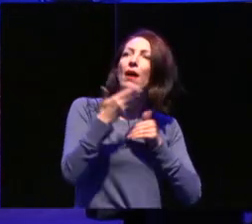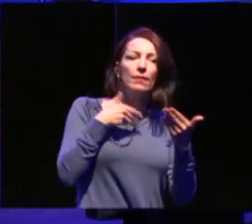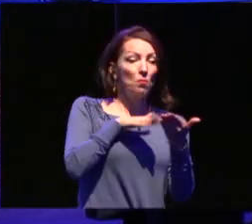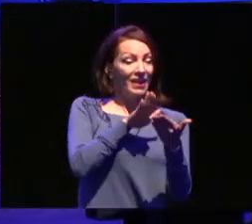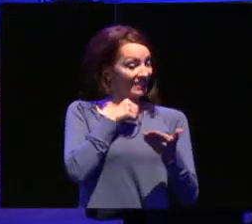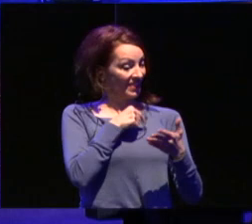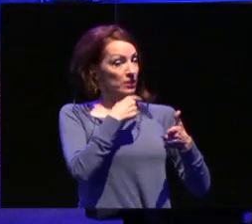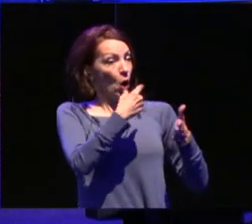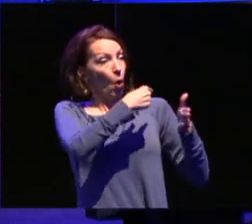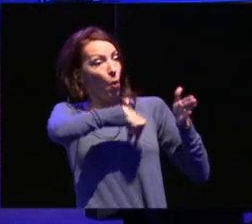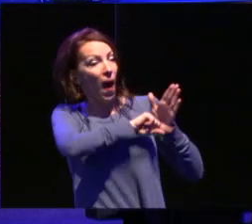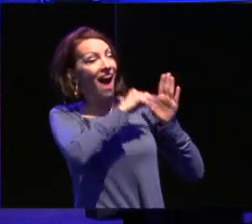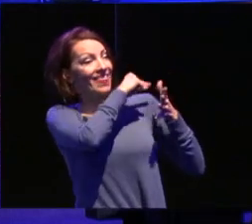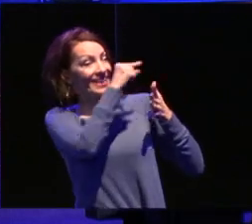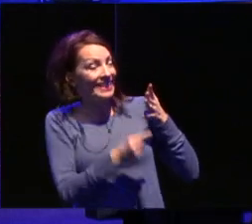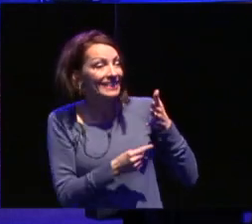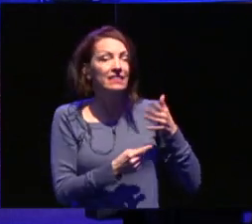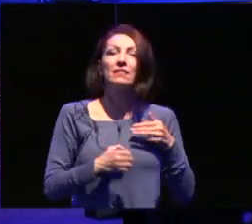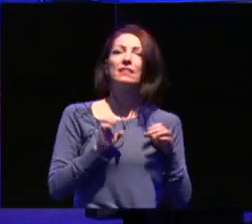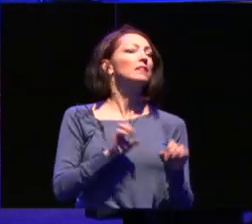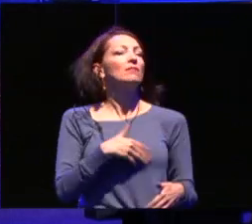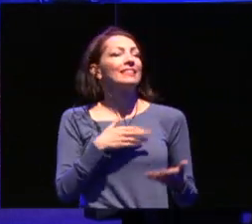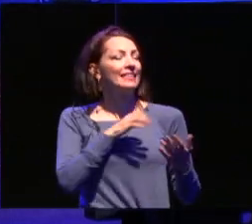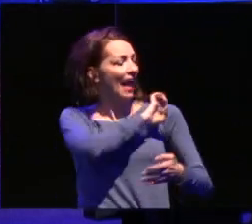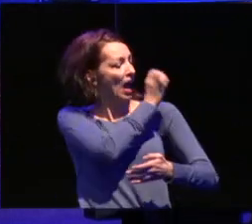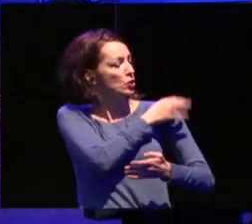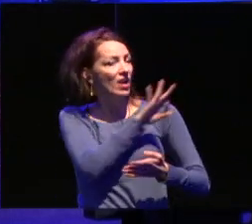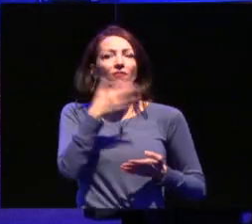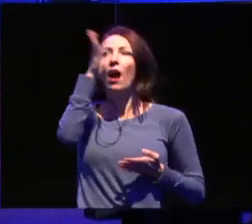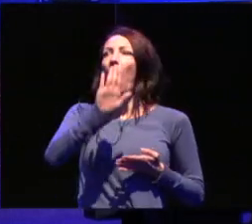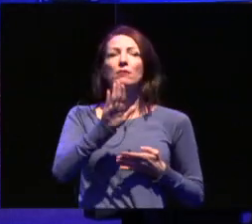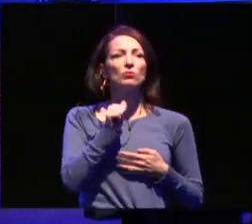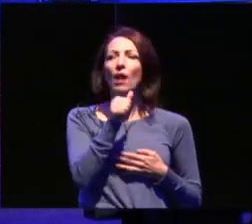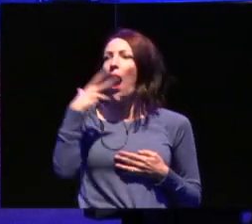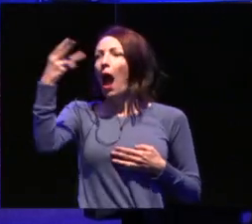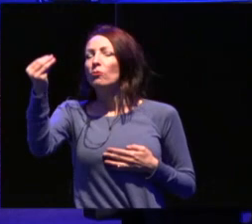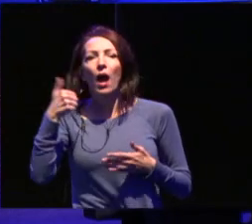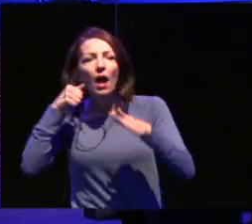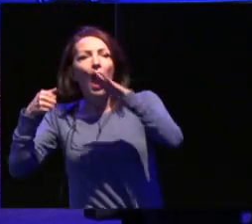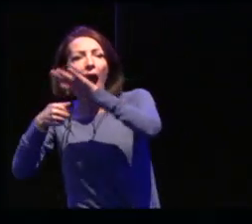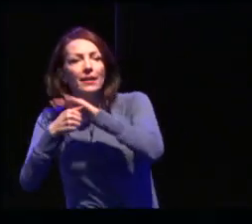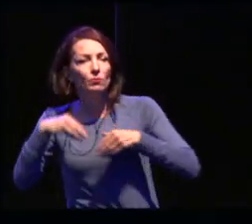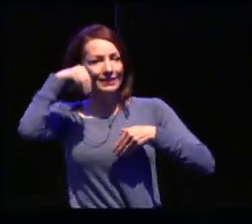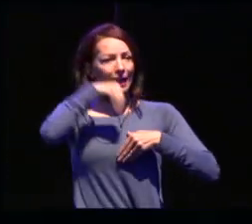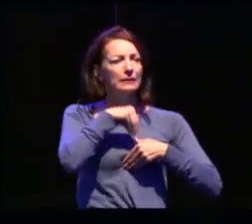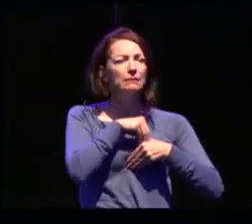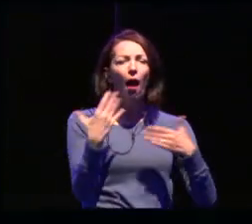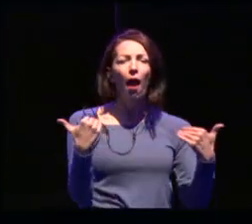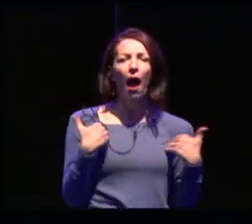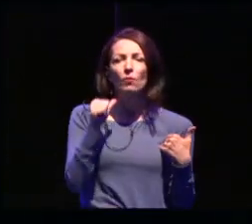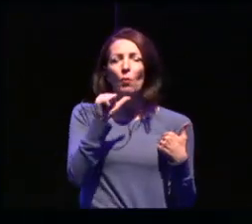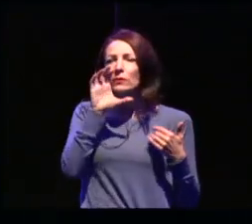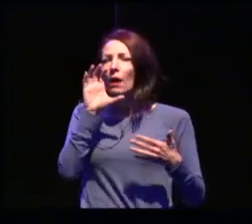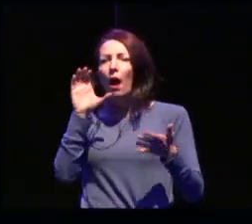those qualities, that essence of God, has always been here. It was not hiding from us. It was not playing hide and go